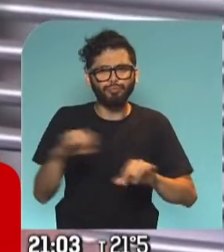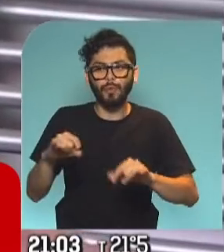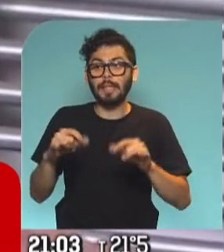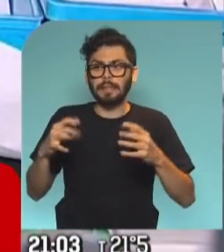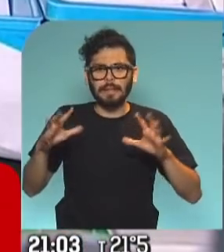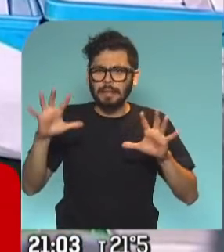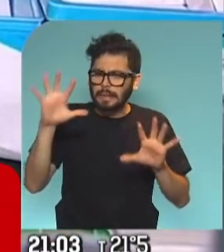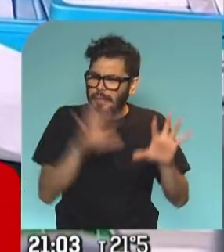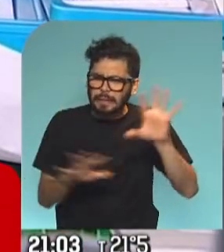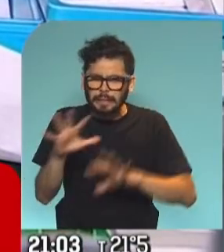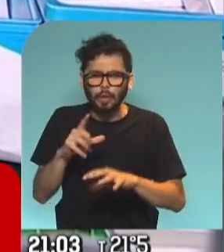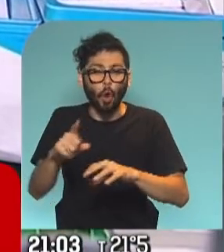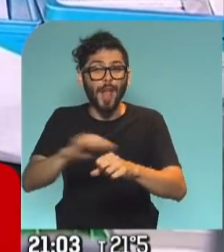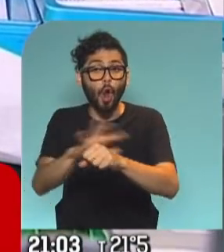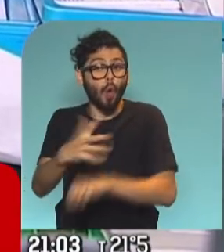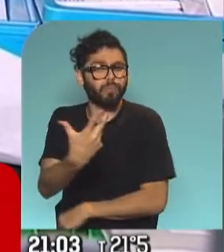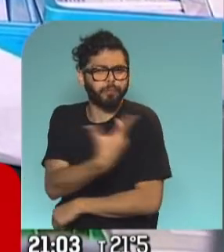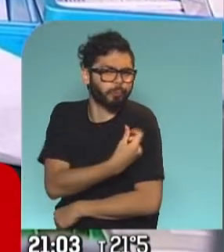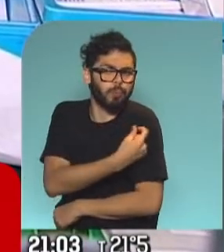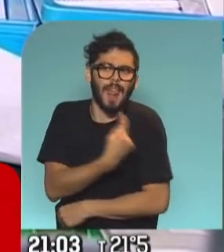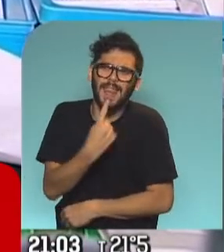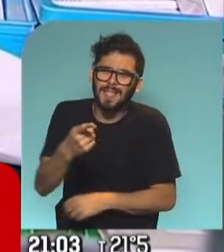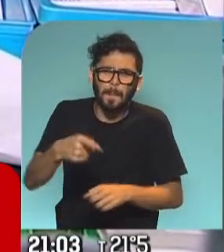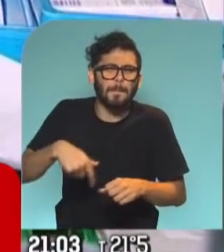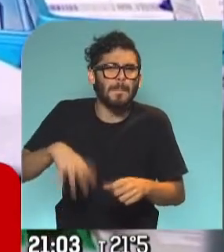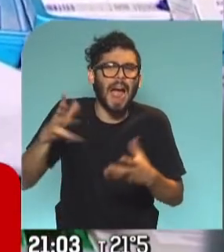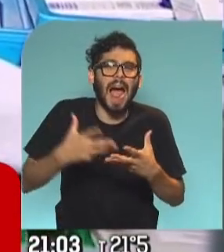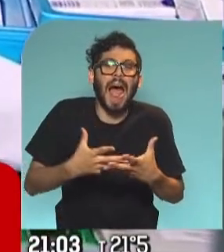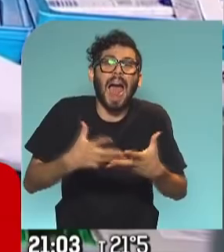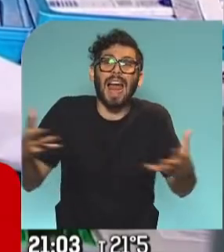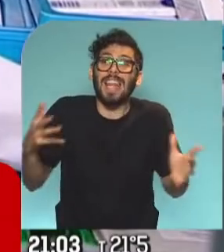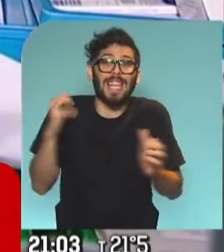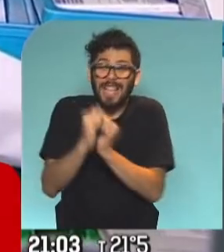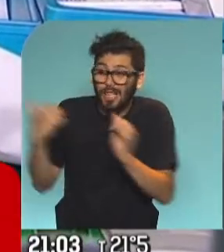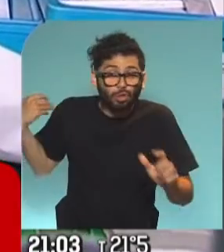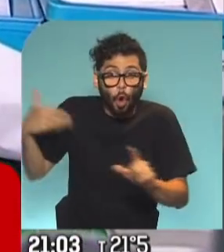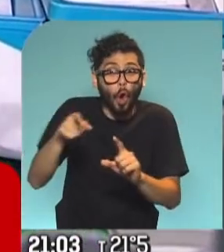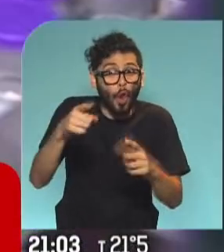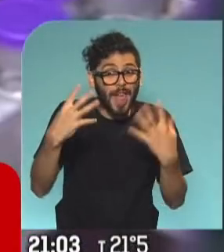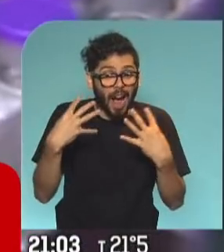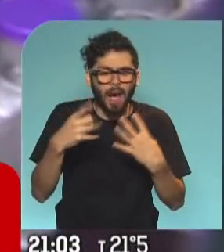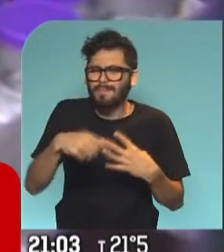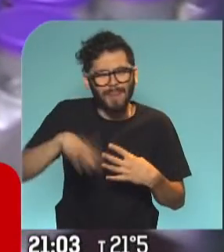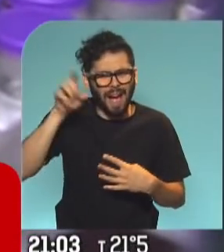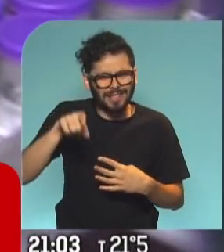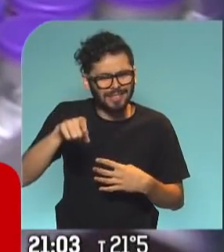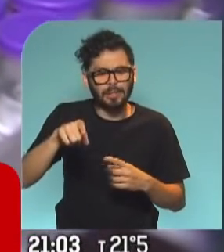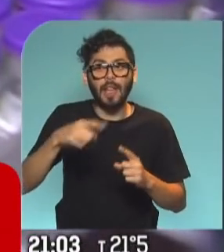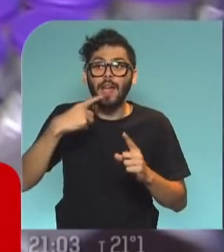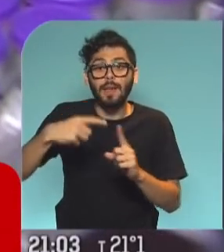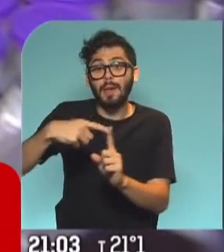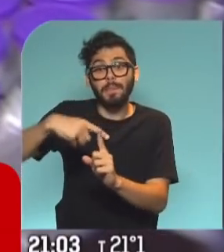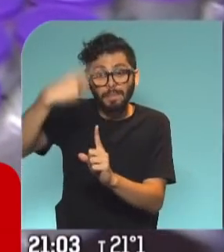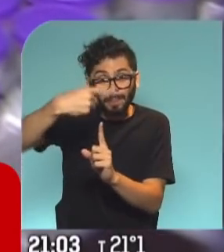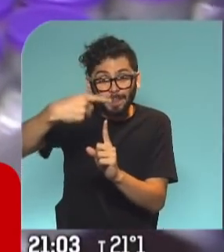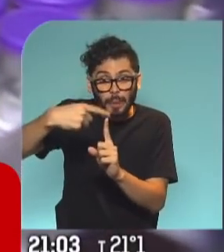coronavirus en Reino Unido será la más grande de la historia del país y se convertirá en el principio del